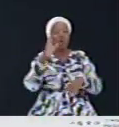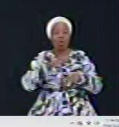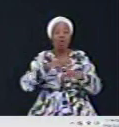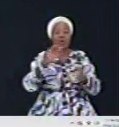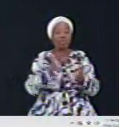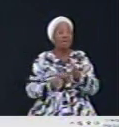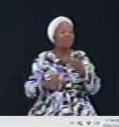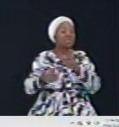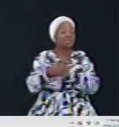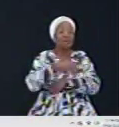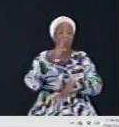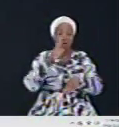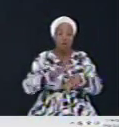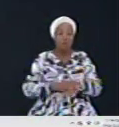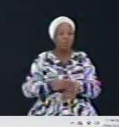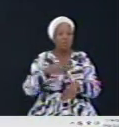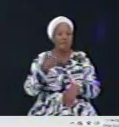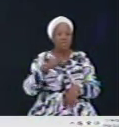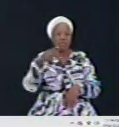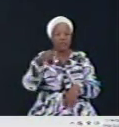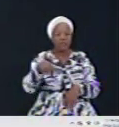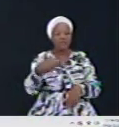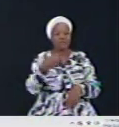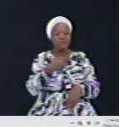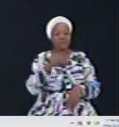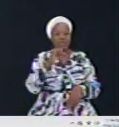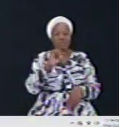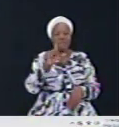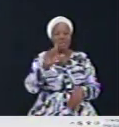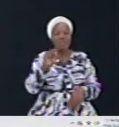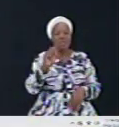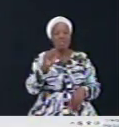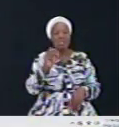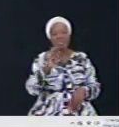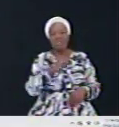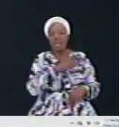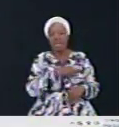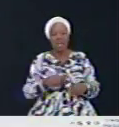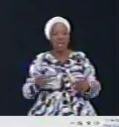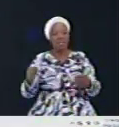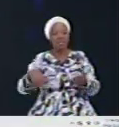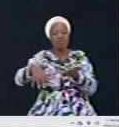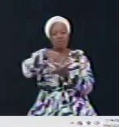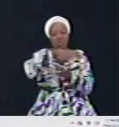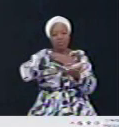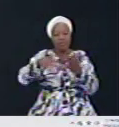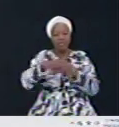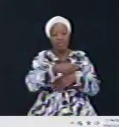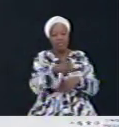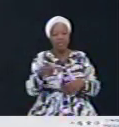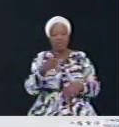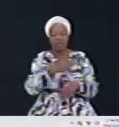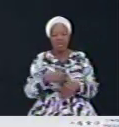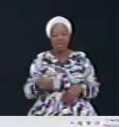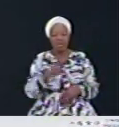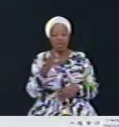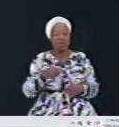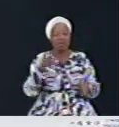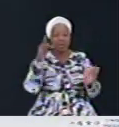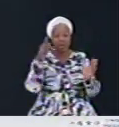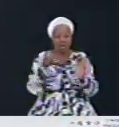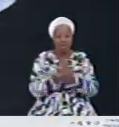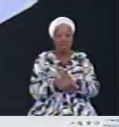day upon the Philistines and discomfited them, and there was